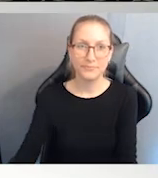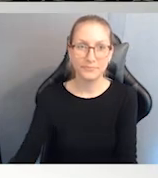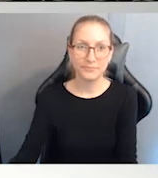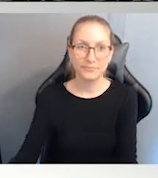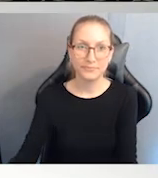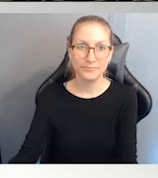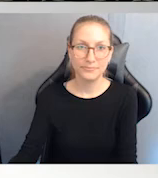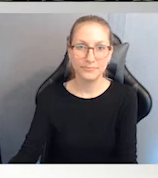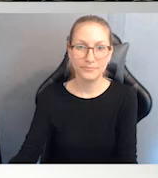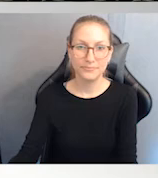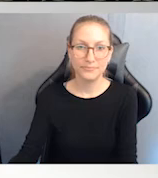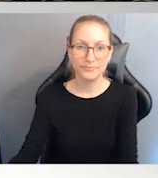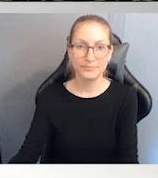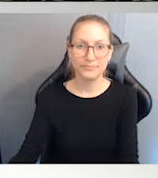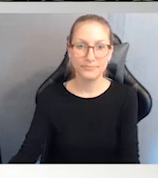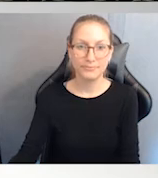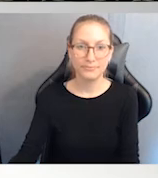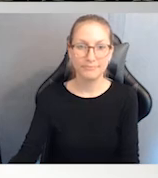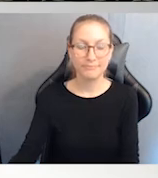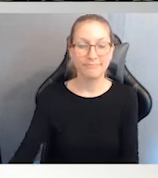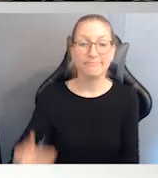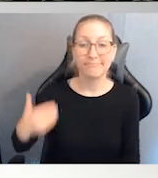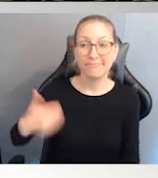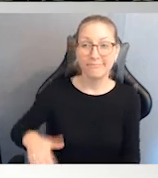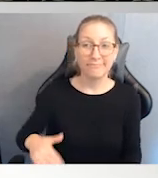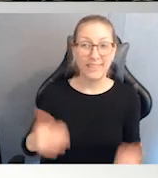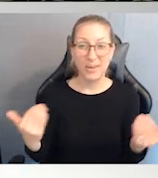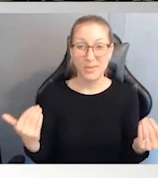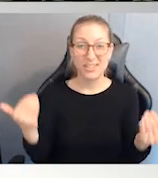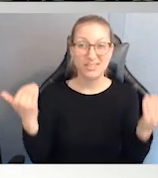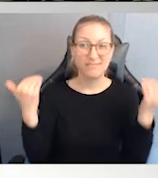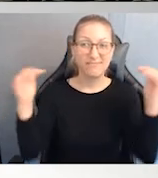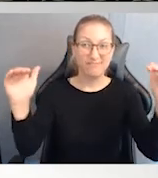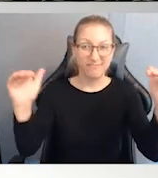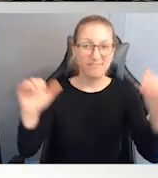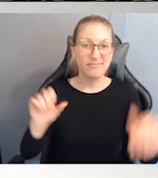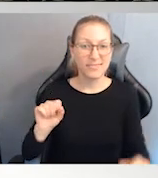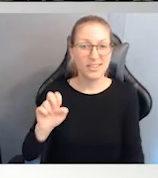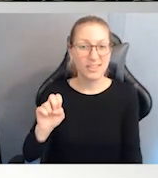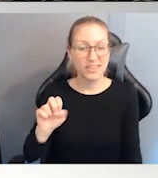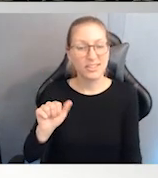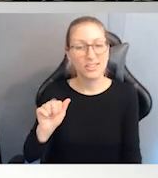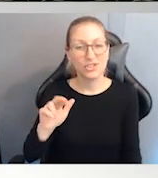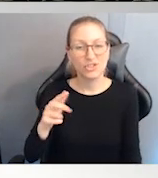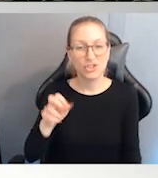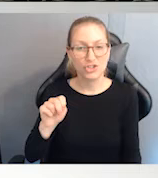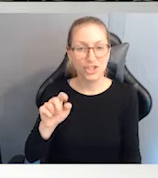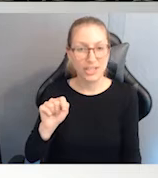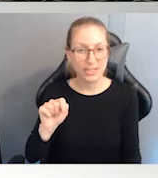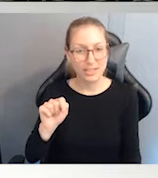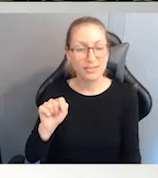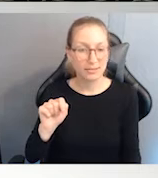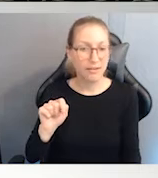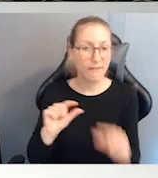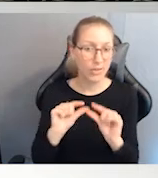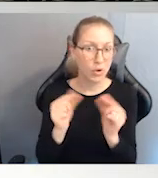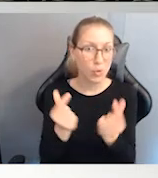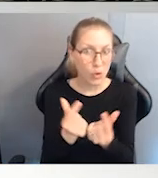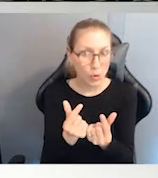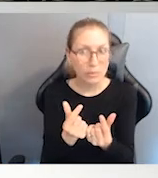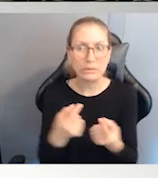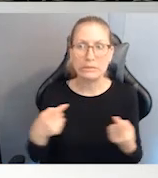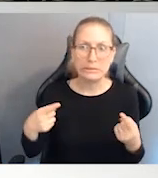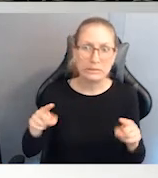I was Sergeant at Arms of the group, and throughout this pandemic, we've had to meet on Zoom